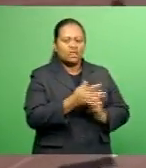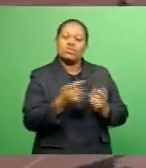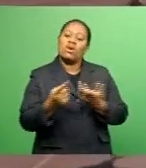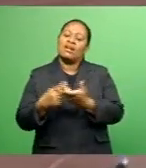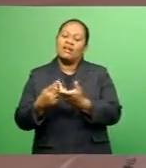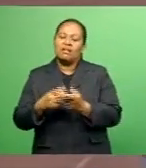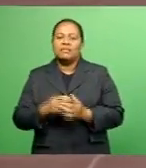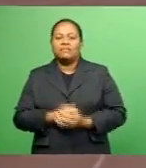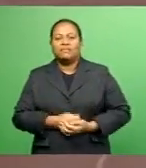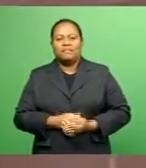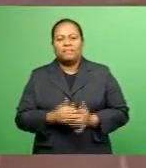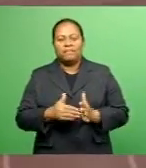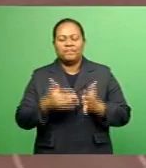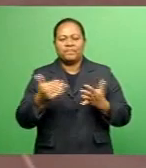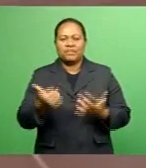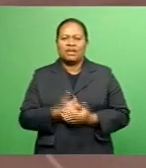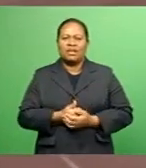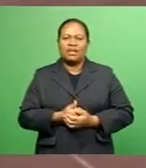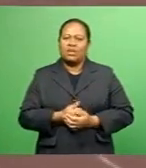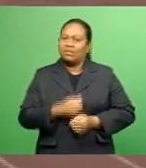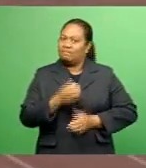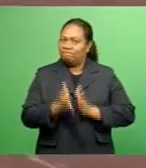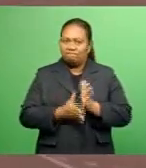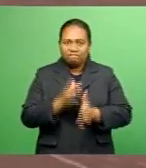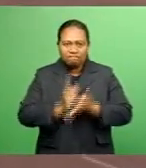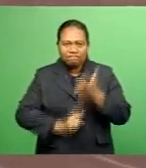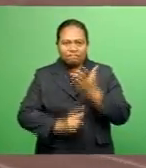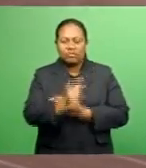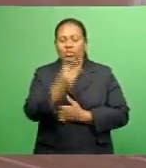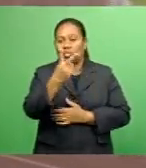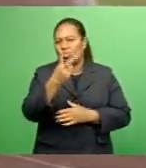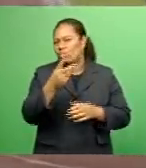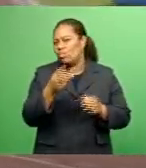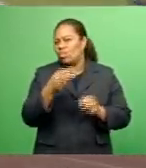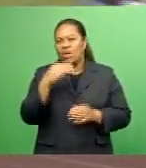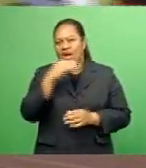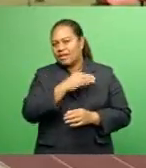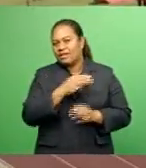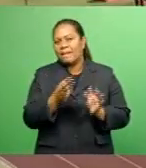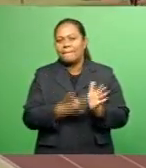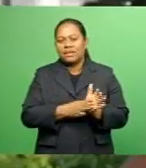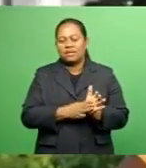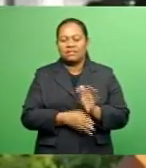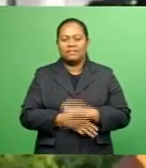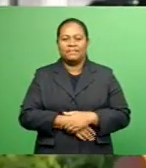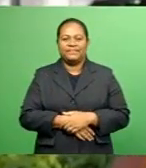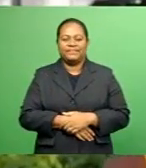The 15-year-old came out firing, sprinting in the last 200 meters of the race.